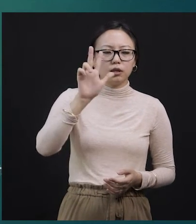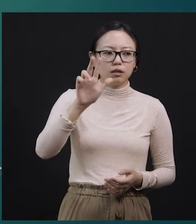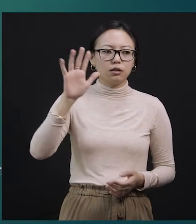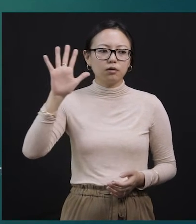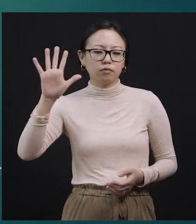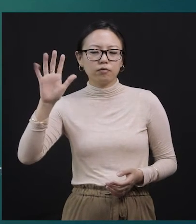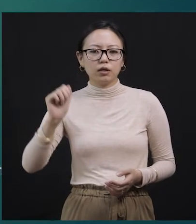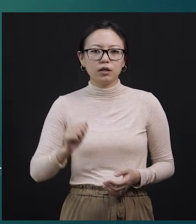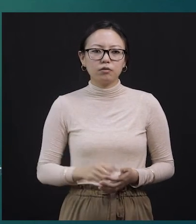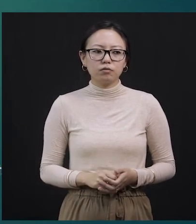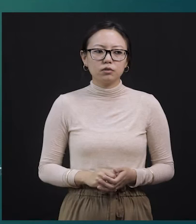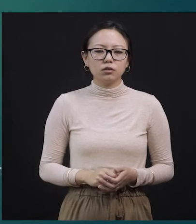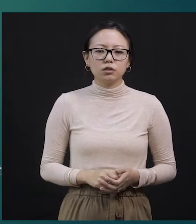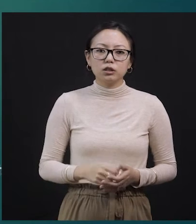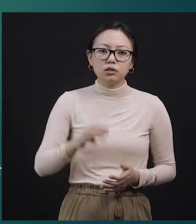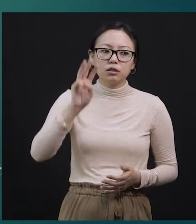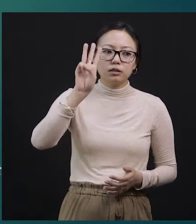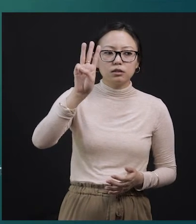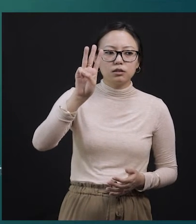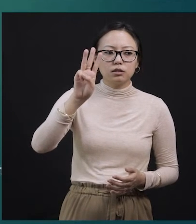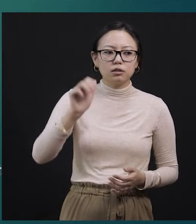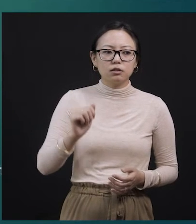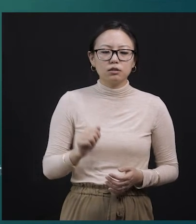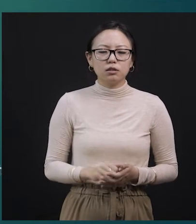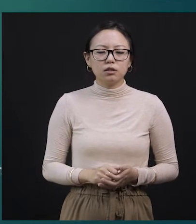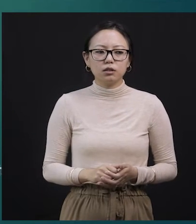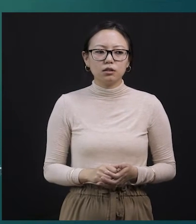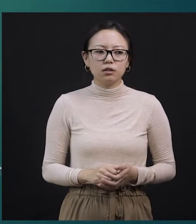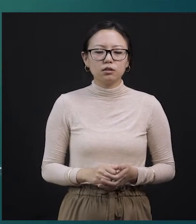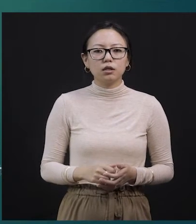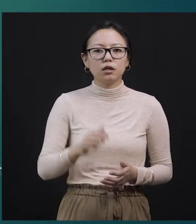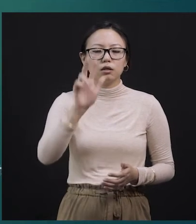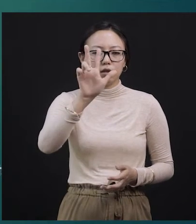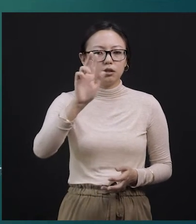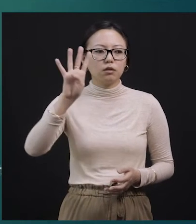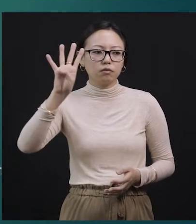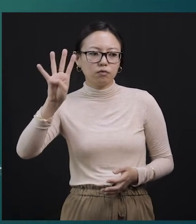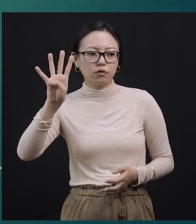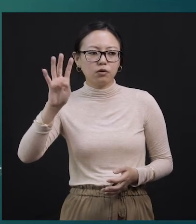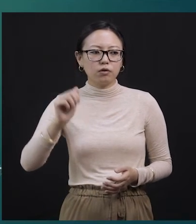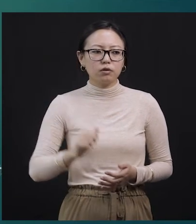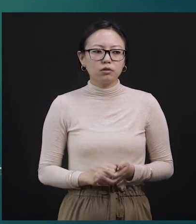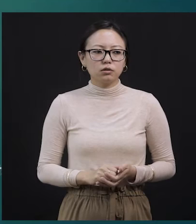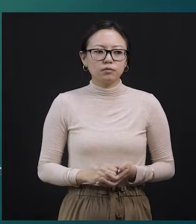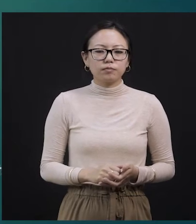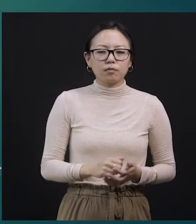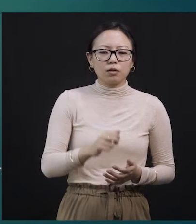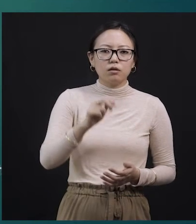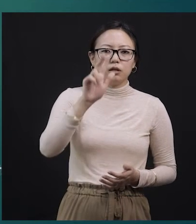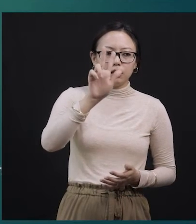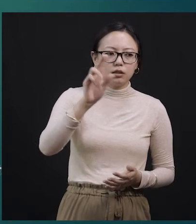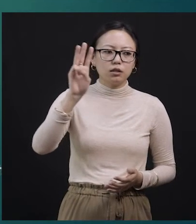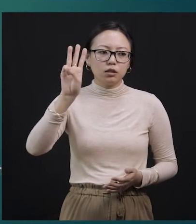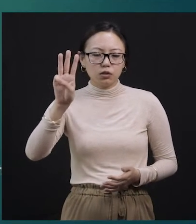now 5 minus 4. It's very simple, right? How much it is, children? It is just 1. So 5 minus 4, you got